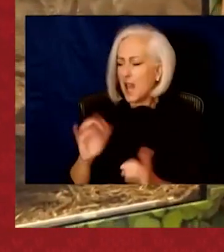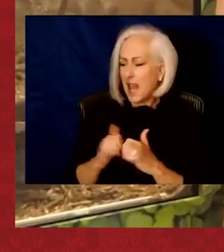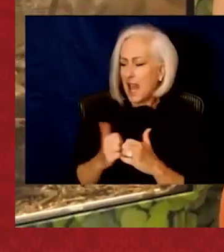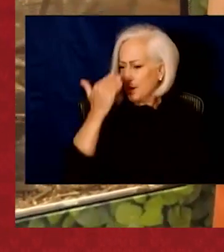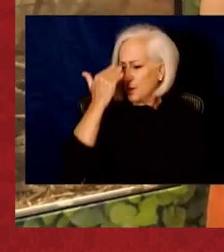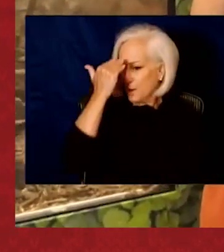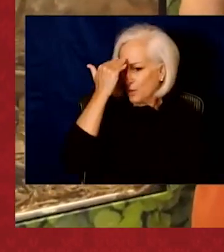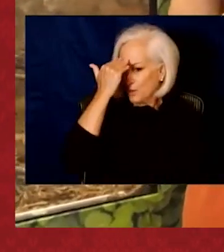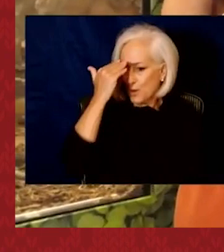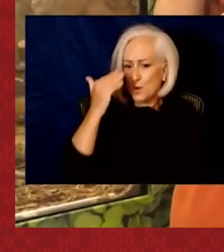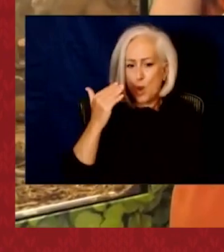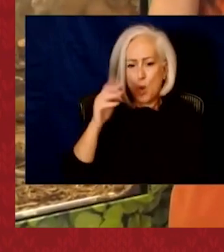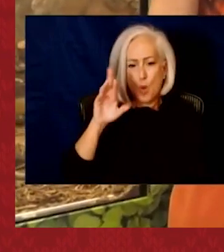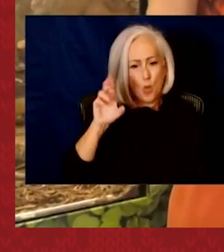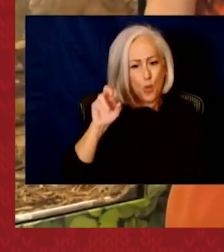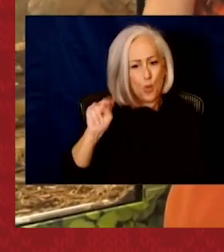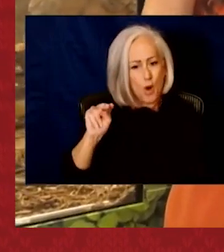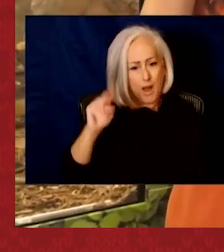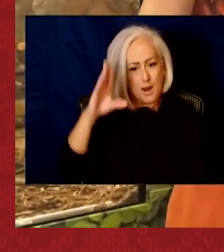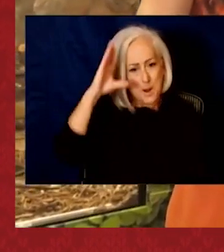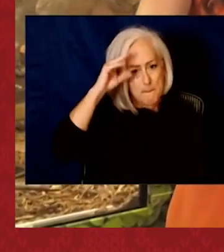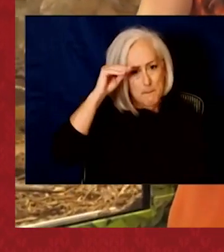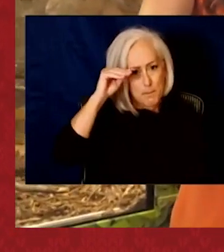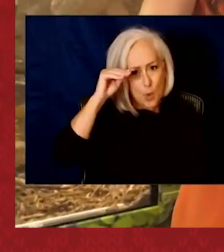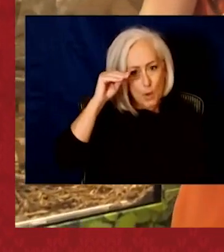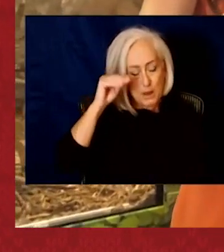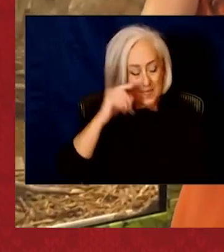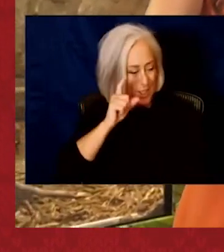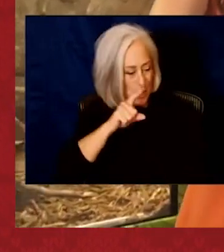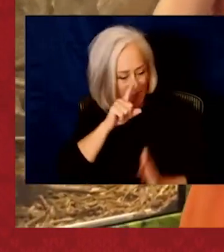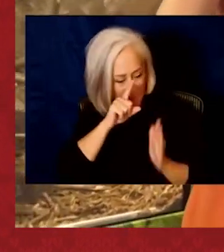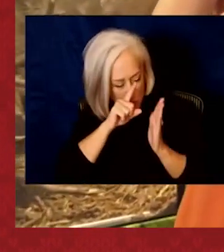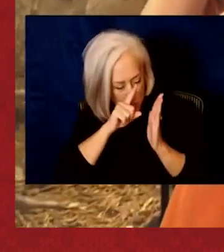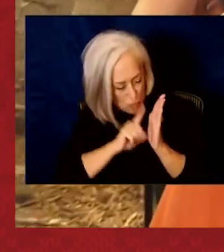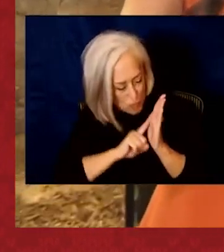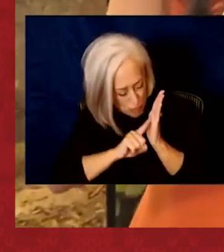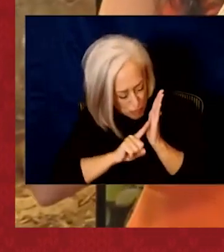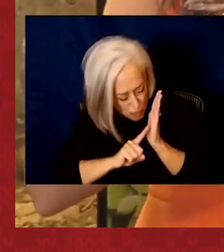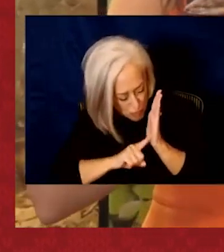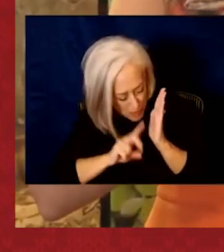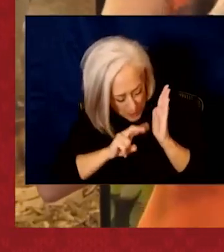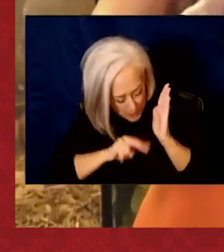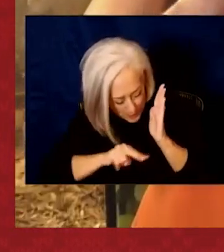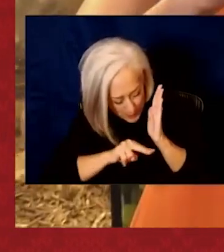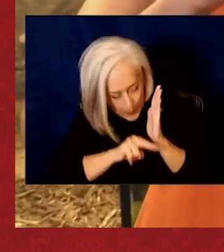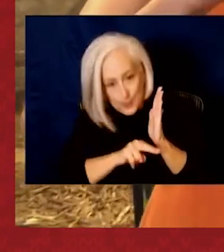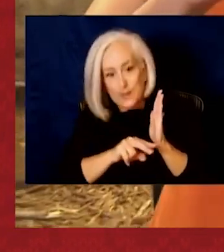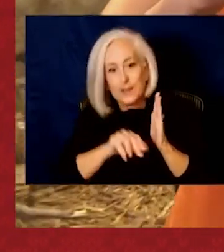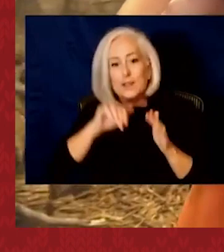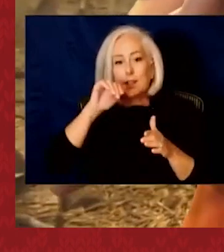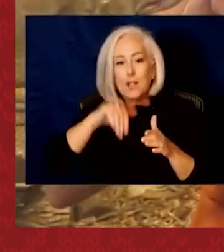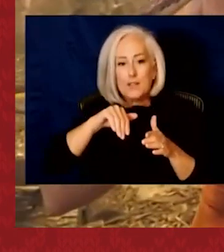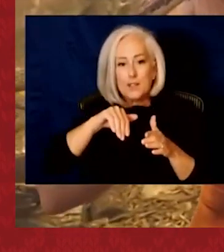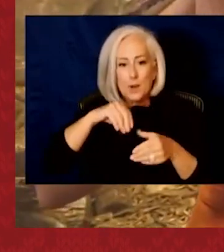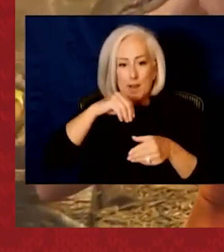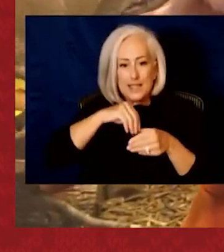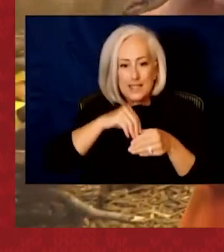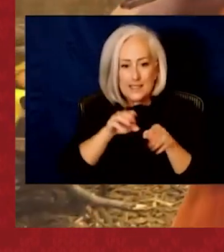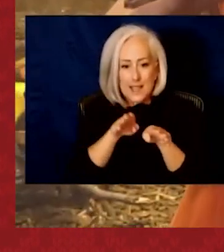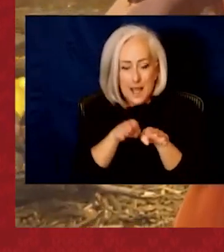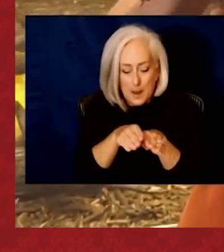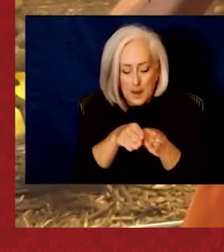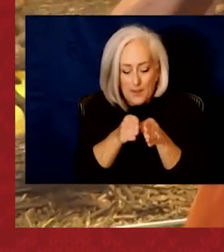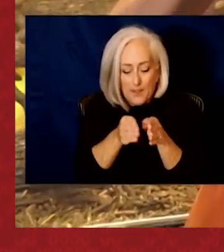search. So Like for most snakes, yeah. you have to go inside of their vent, Oh, their okay.